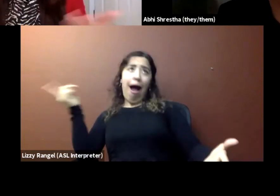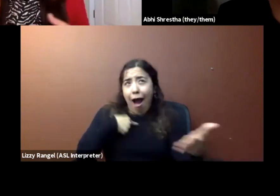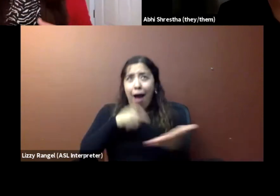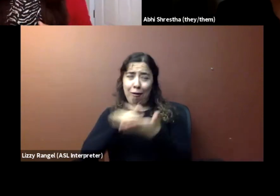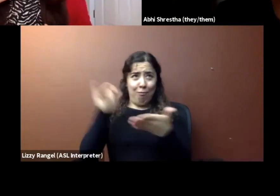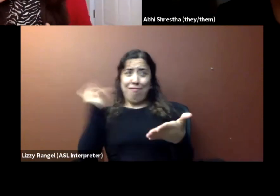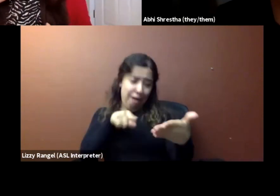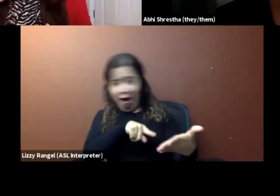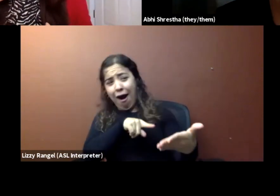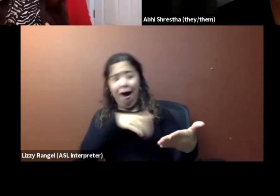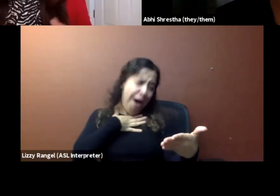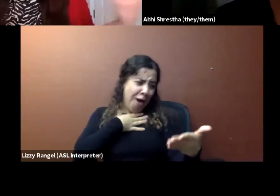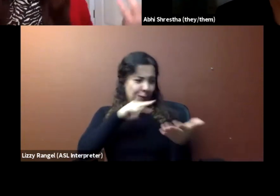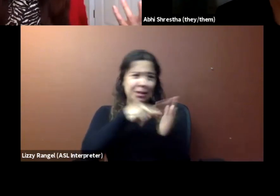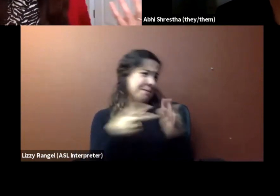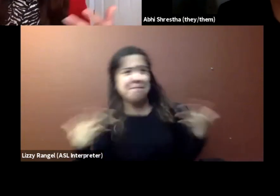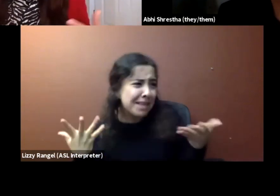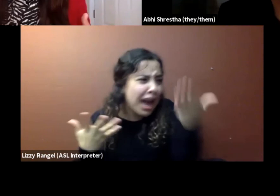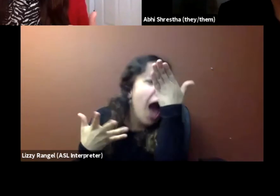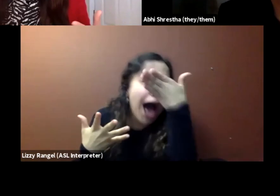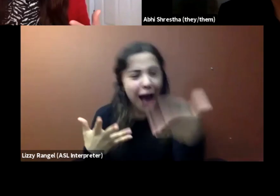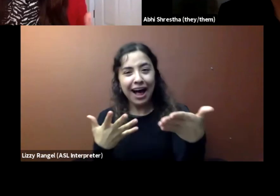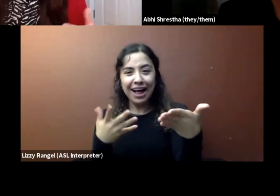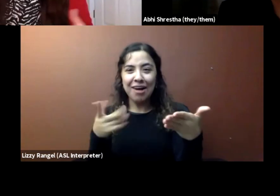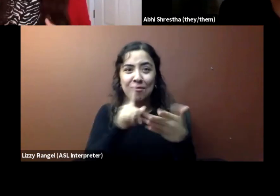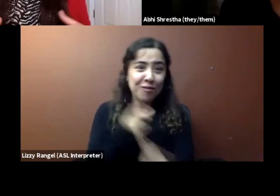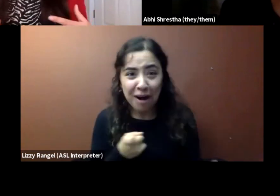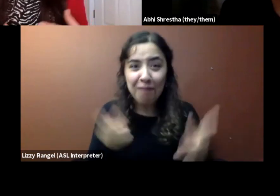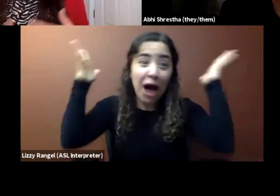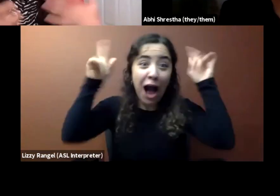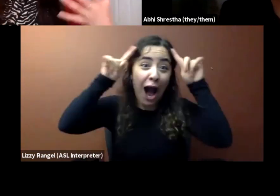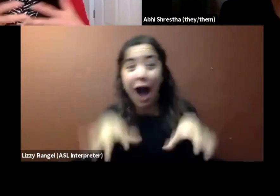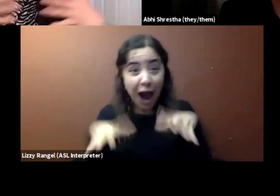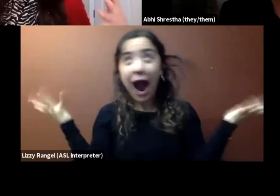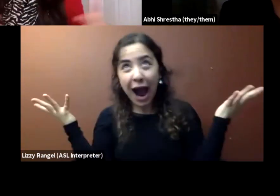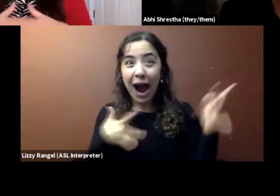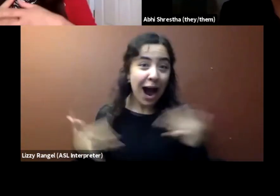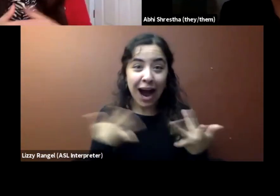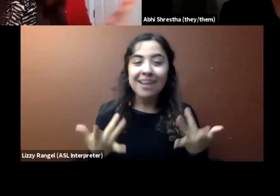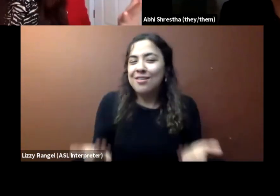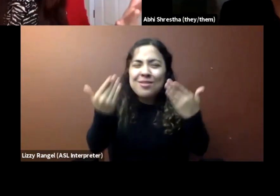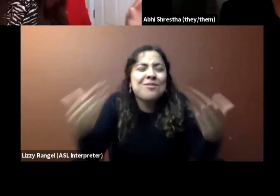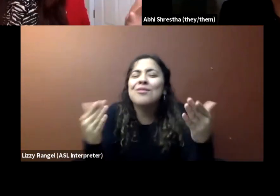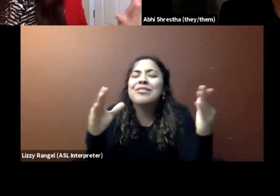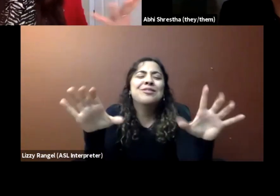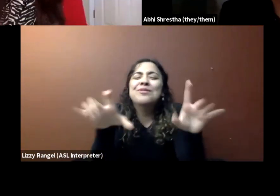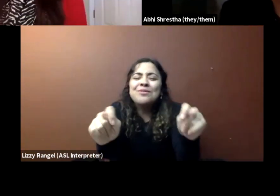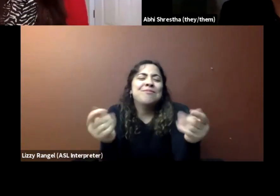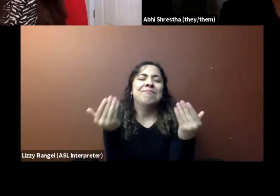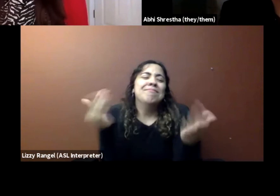mean? Where did that come from? Where did that come from? Yes. Like, what in the world? So like, just do